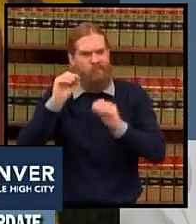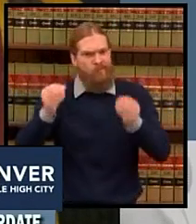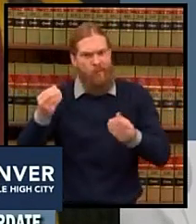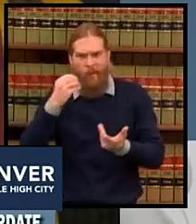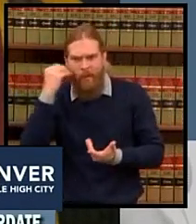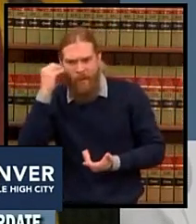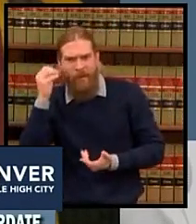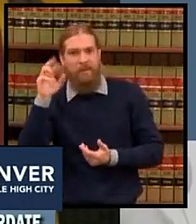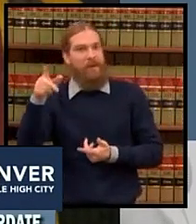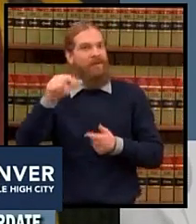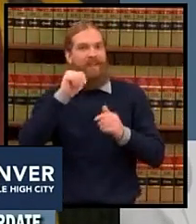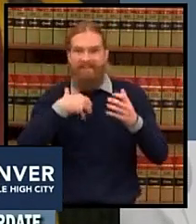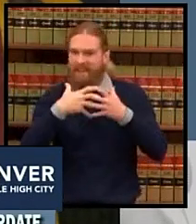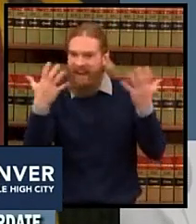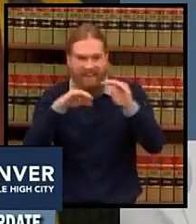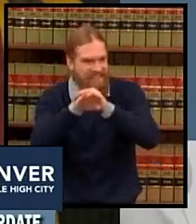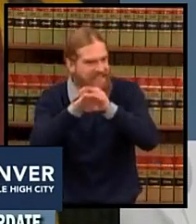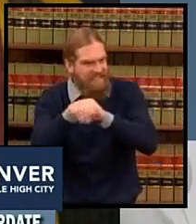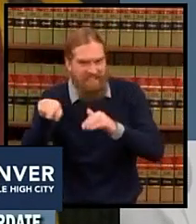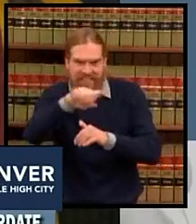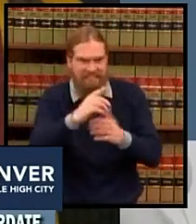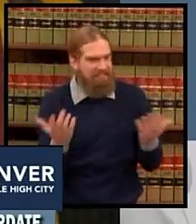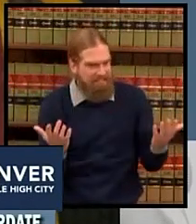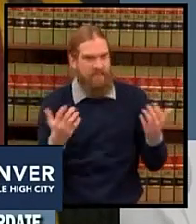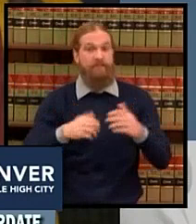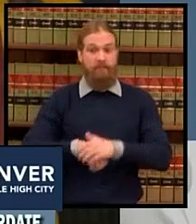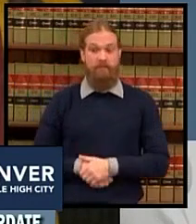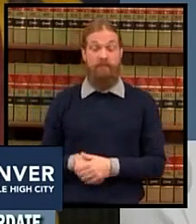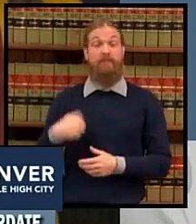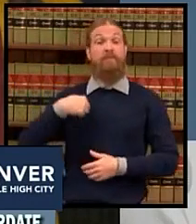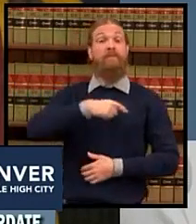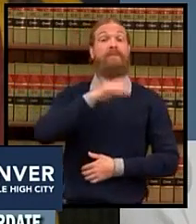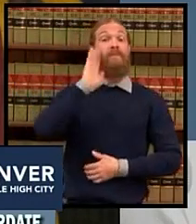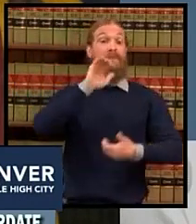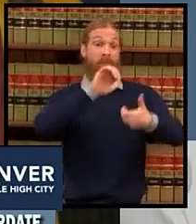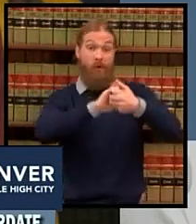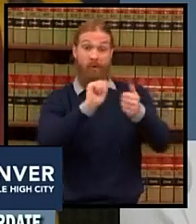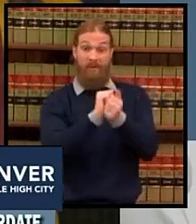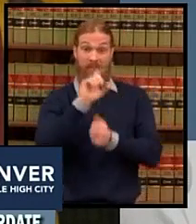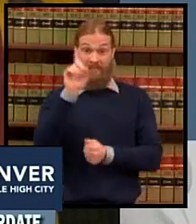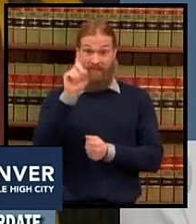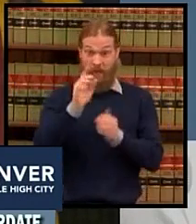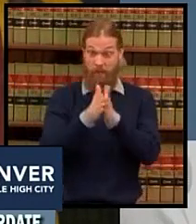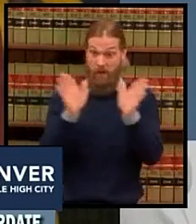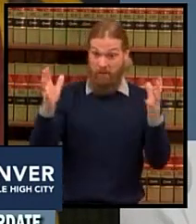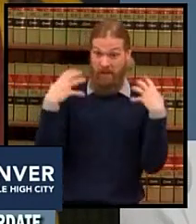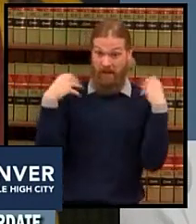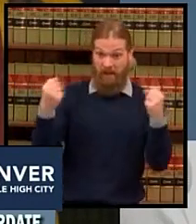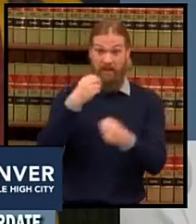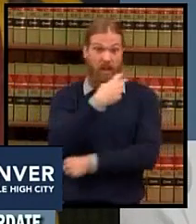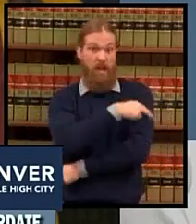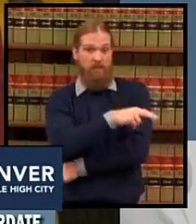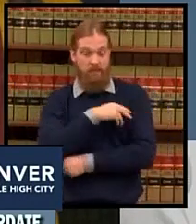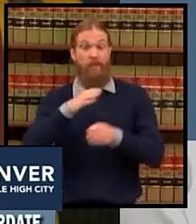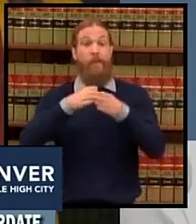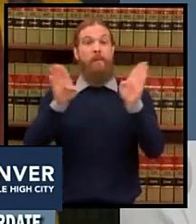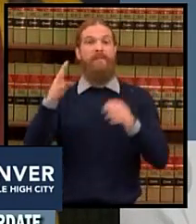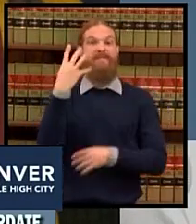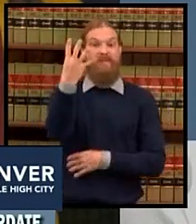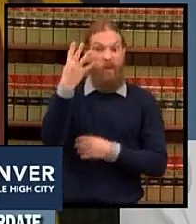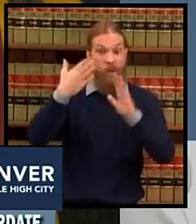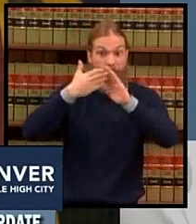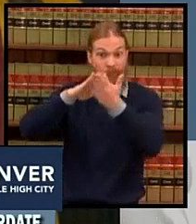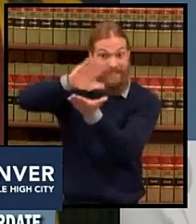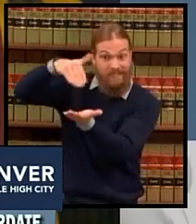that, we will be partnering with Denver Health to open 4 community vaccination sites to help get shots in the arms of our residents who